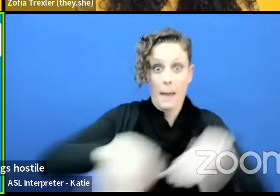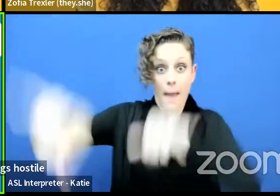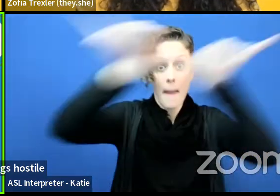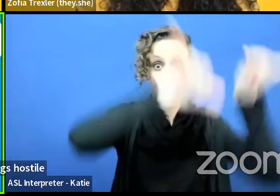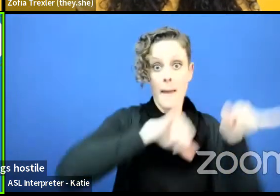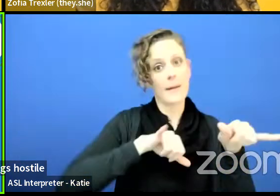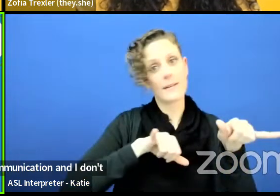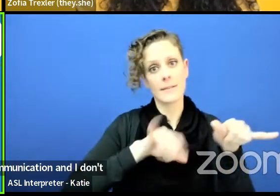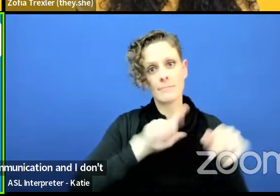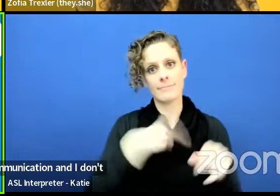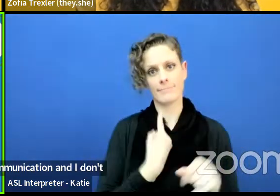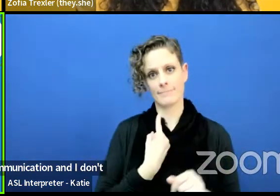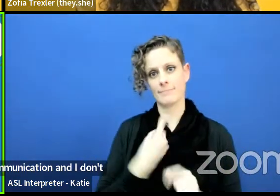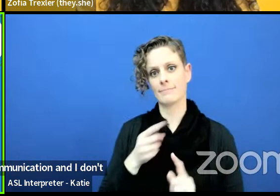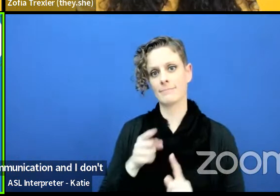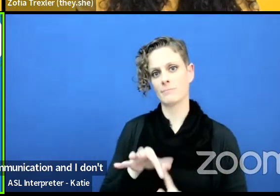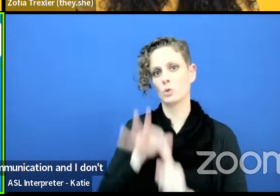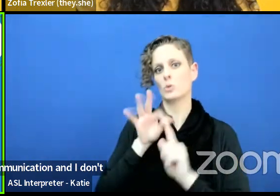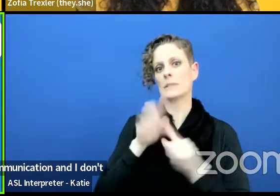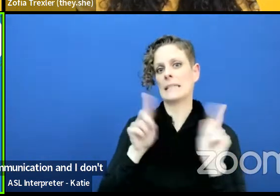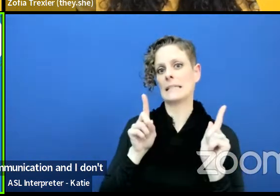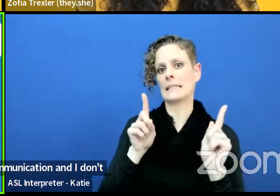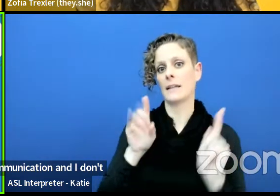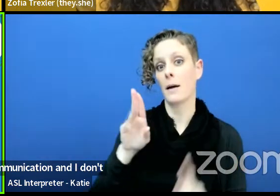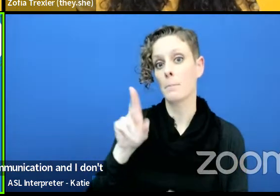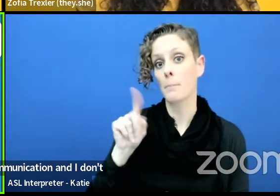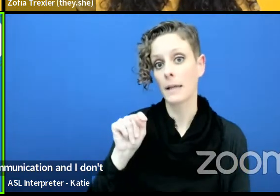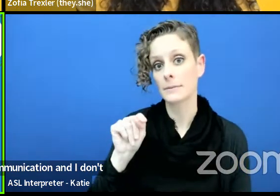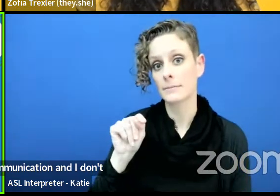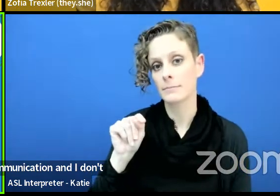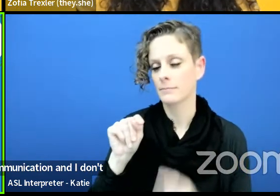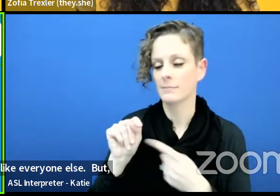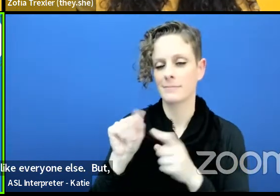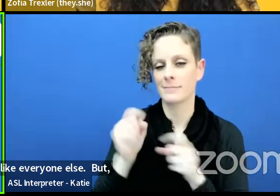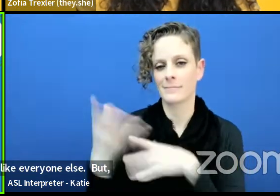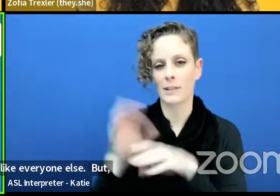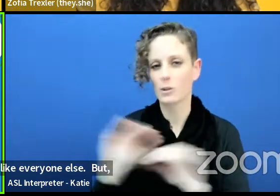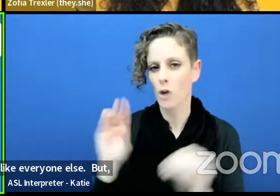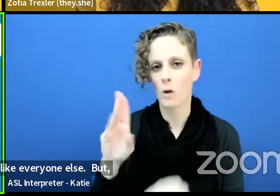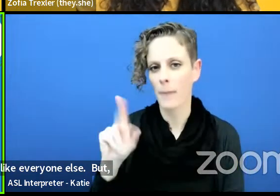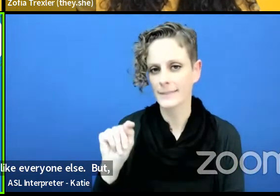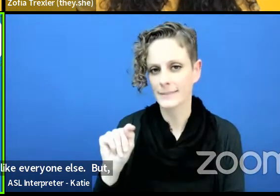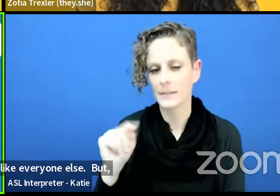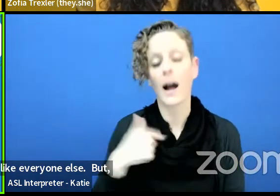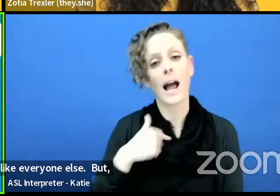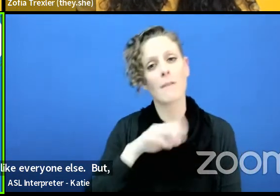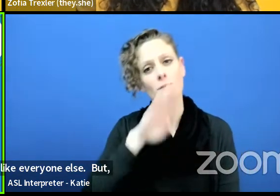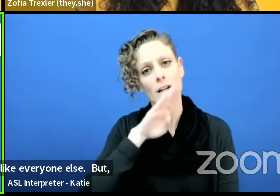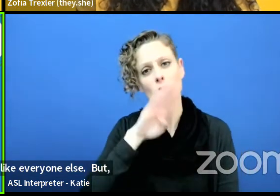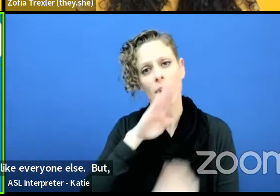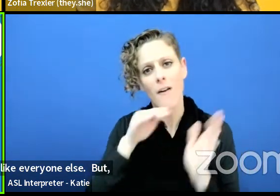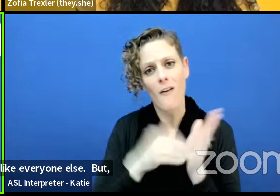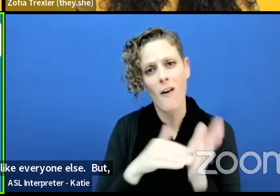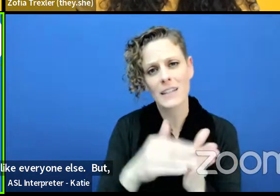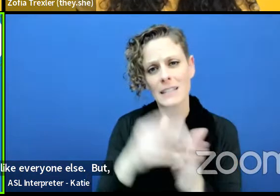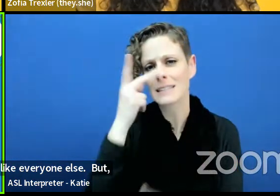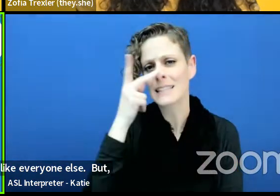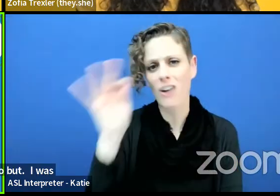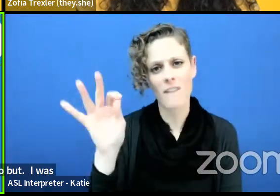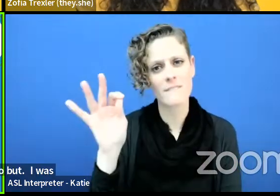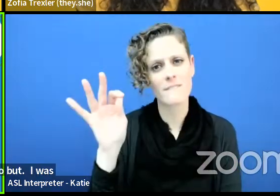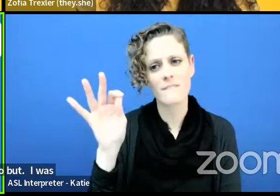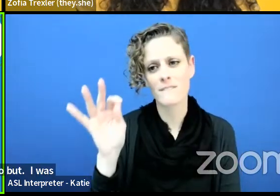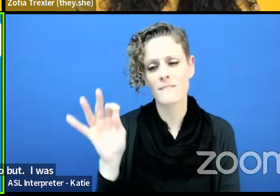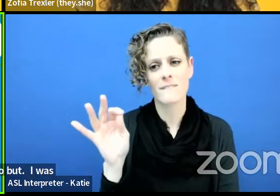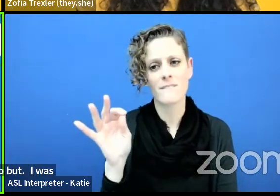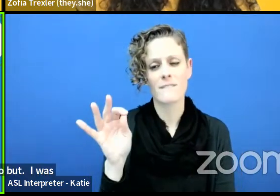But there's no but. I was frustrated a lot. I was ticked off. What I did